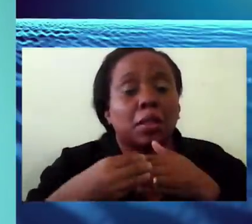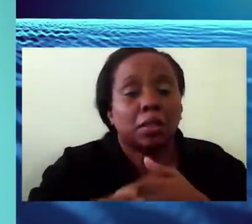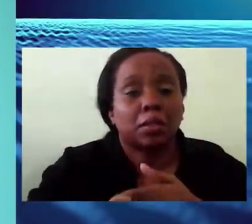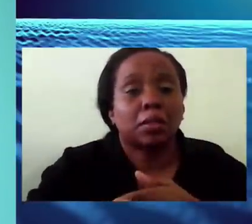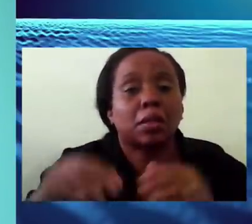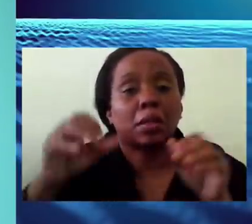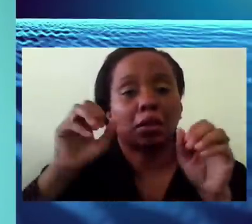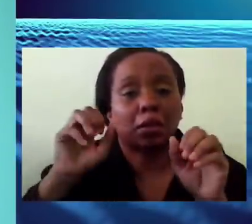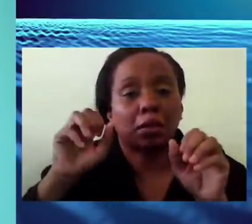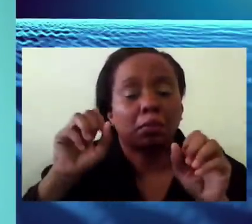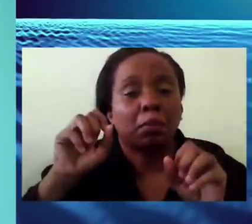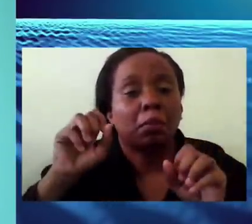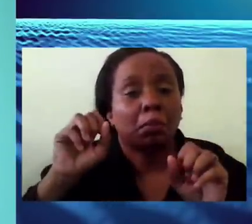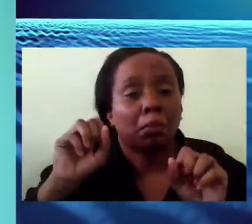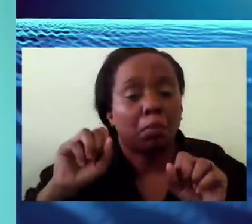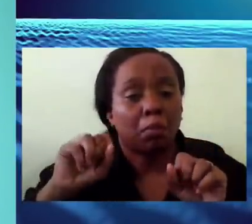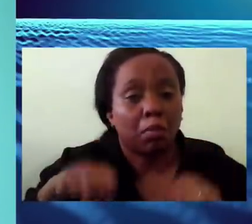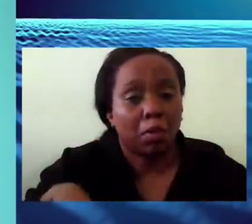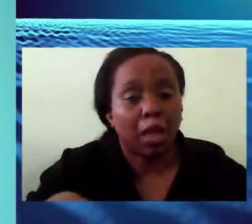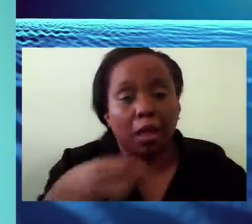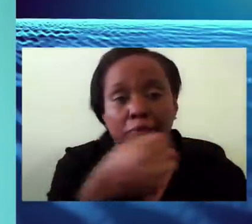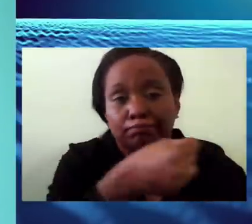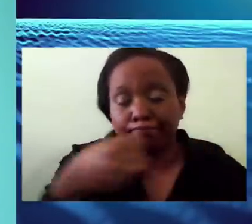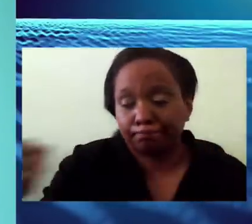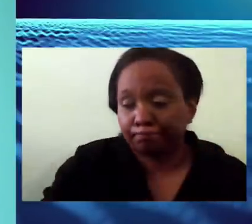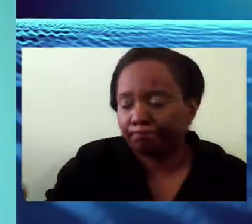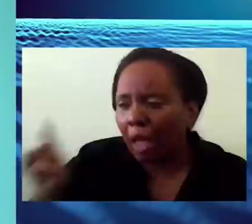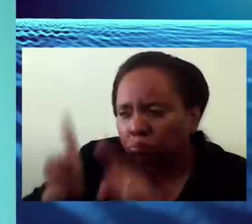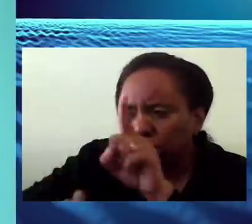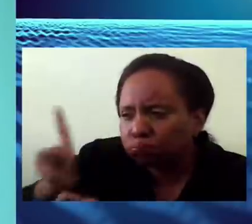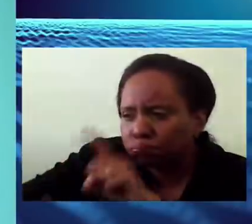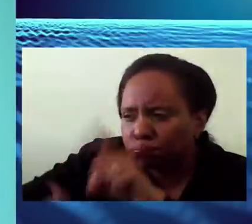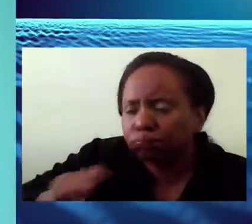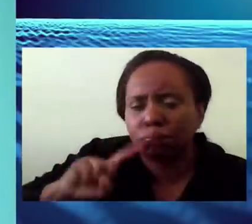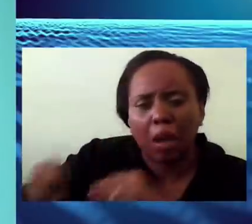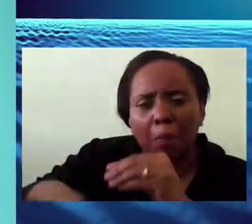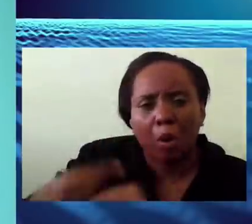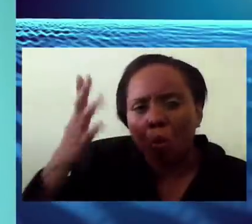questioning or for special questioning with regard to this cluster?